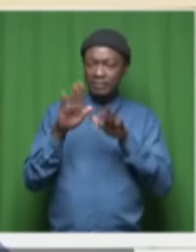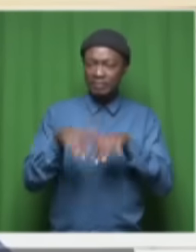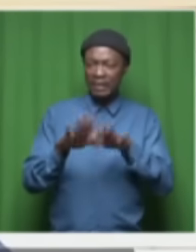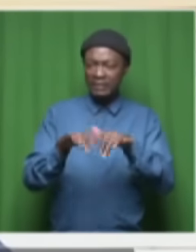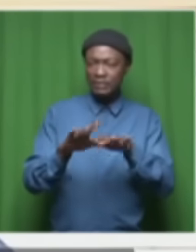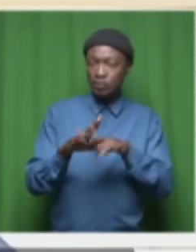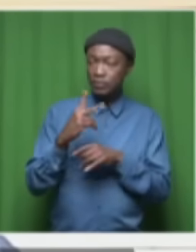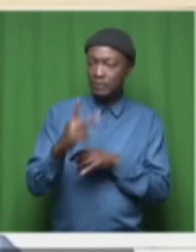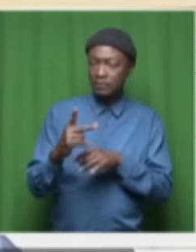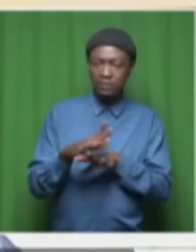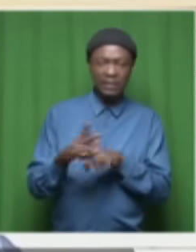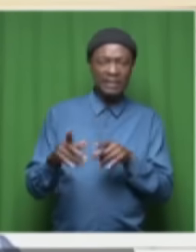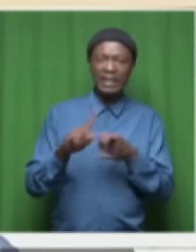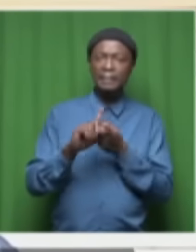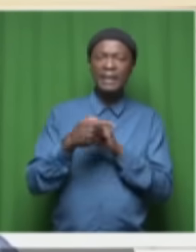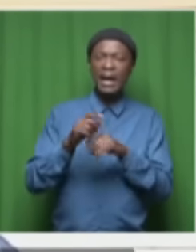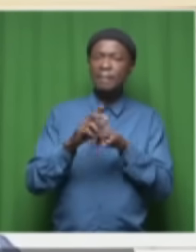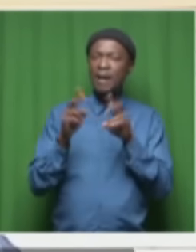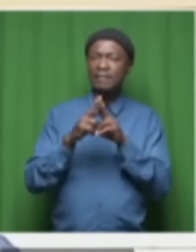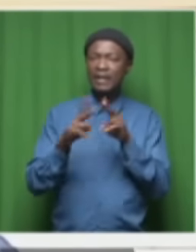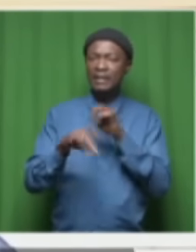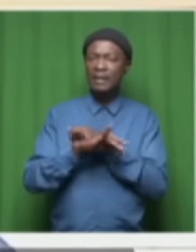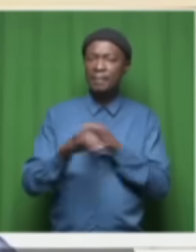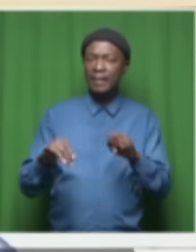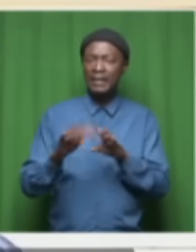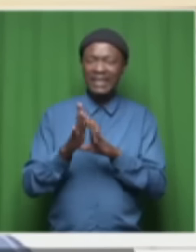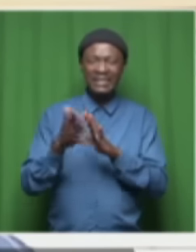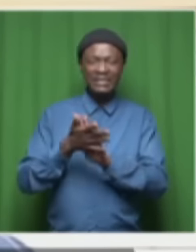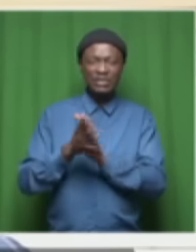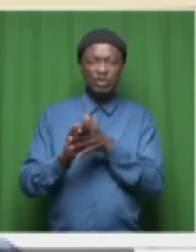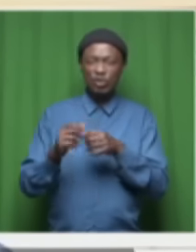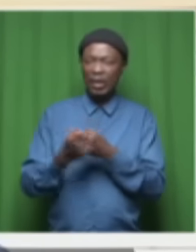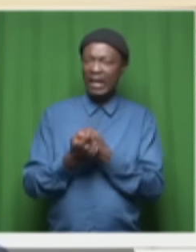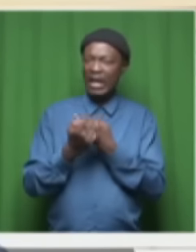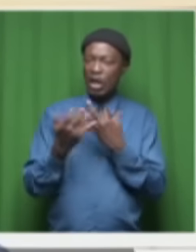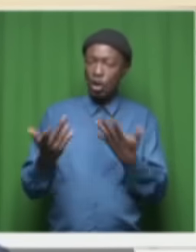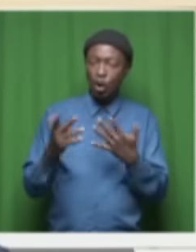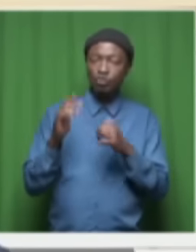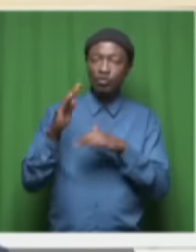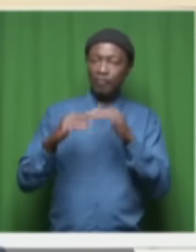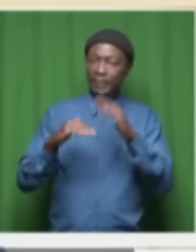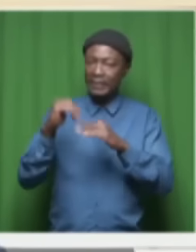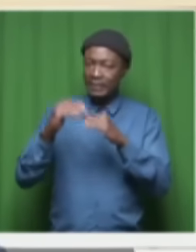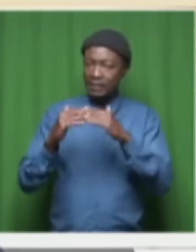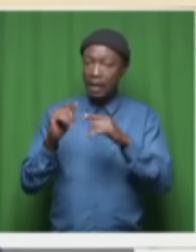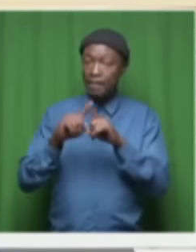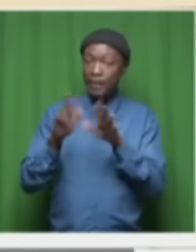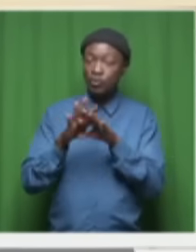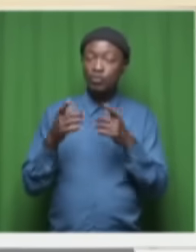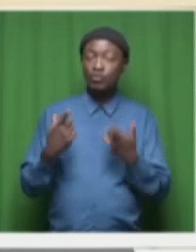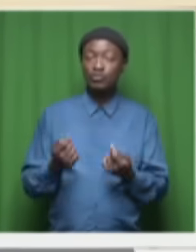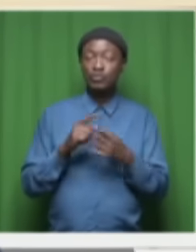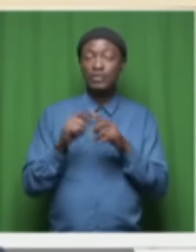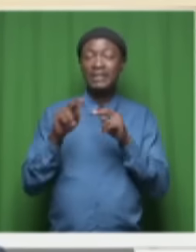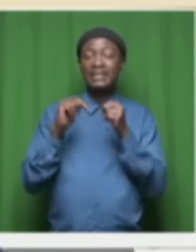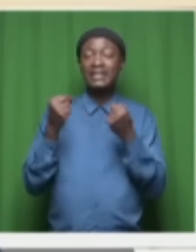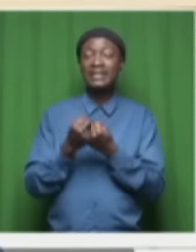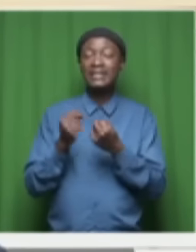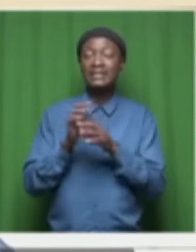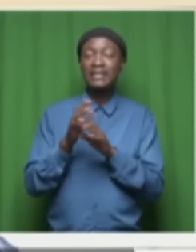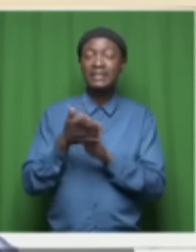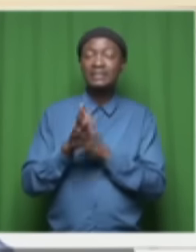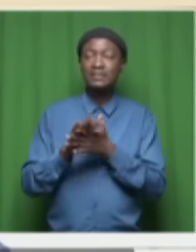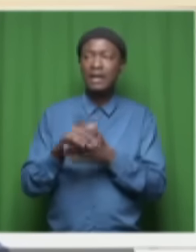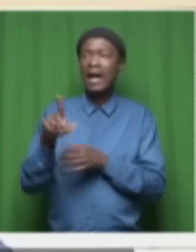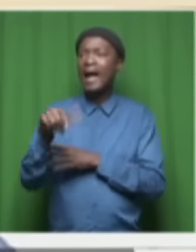very intense and actually destroy a lot of infrastructure. But what we are doing as a National Disaster Center, we've realized that there are